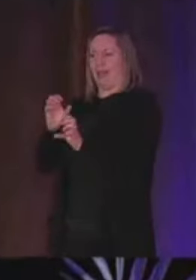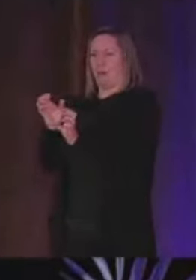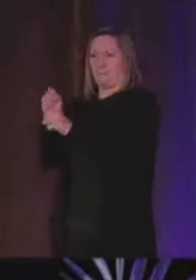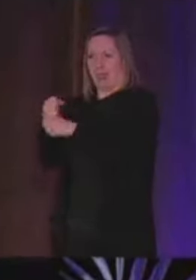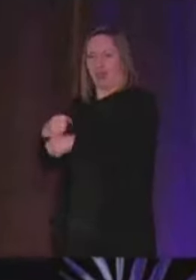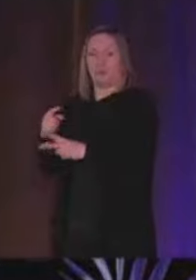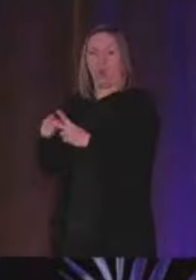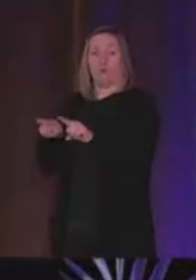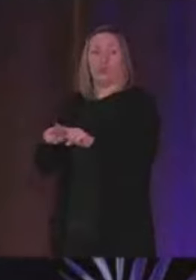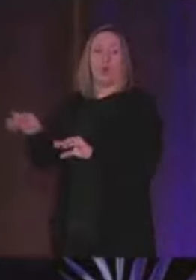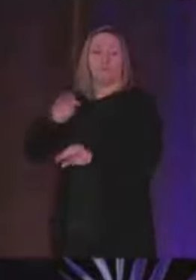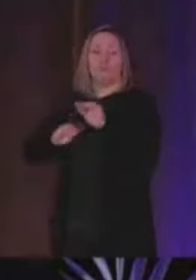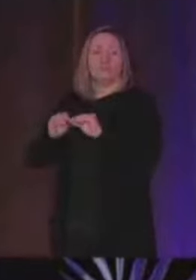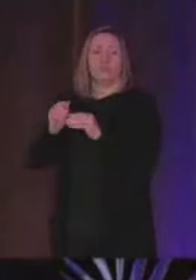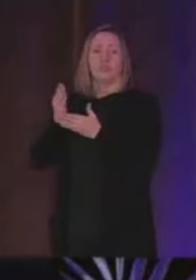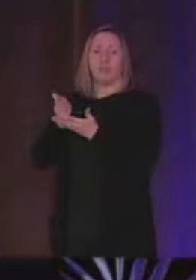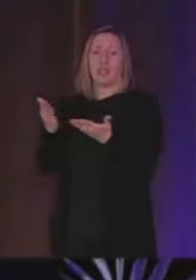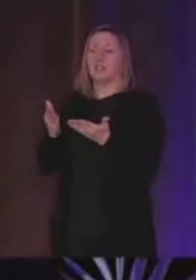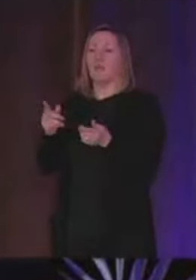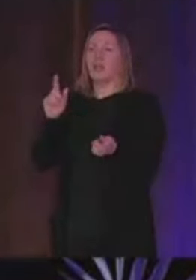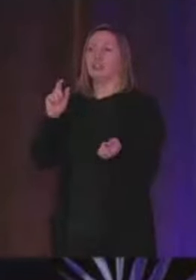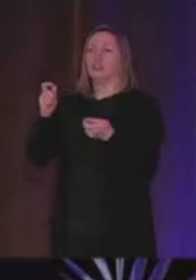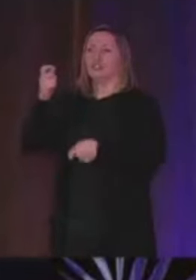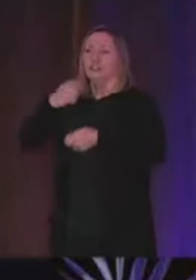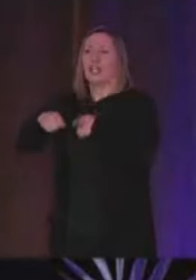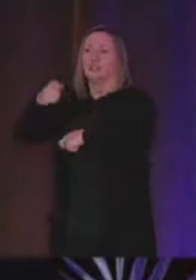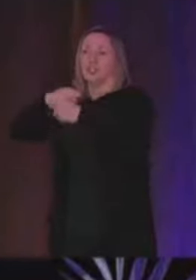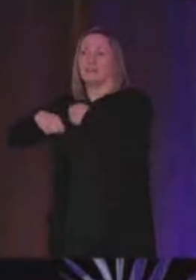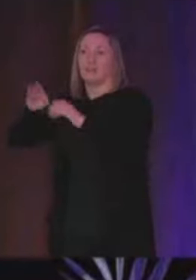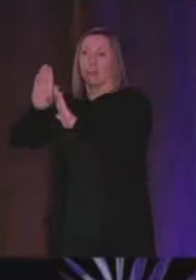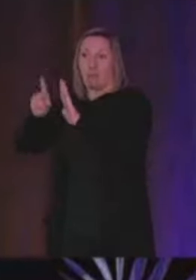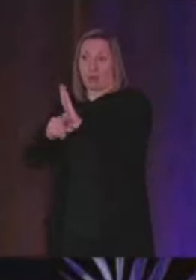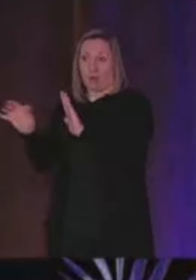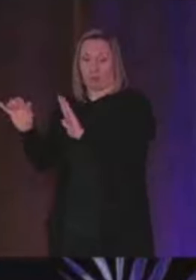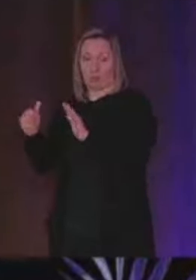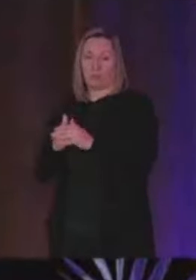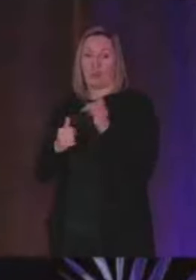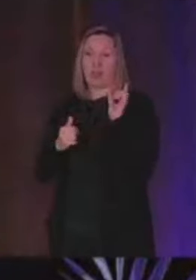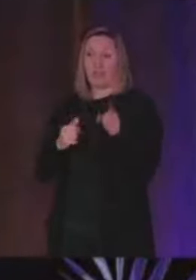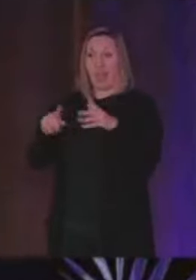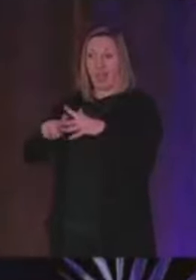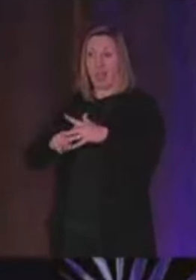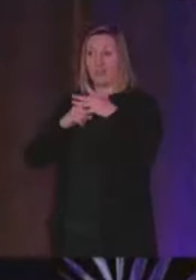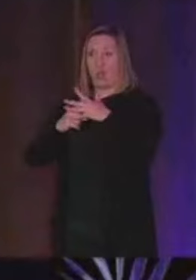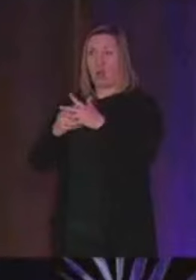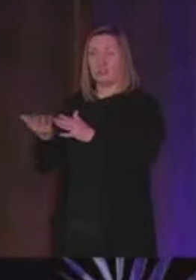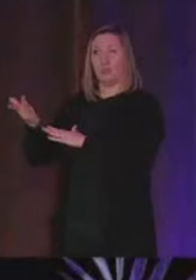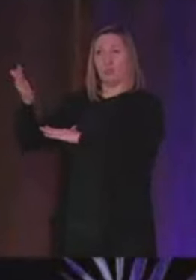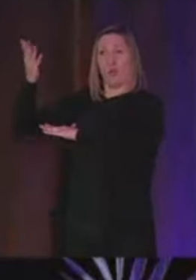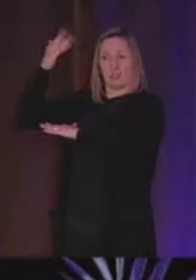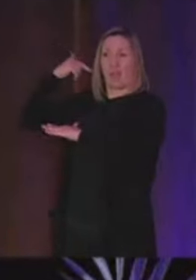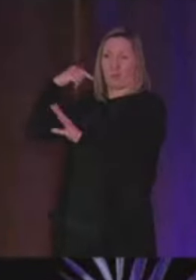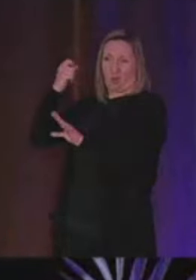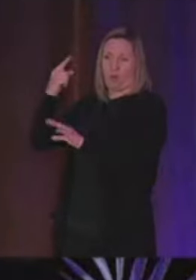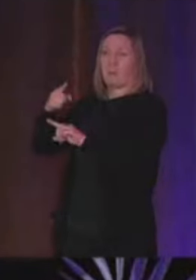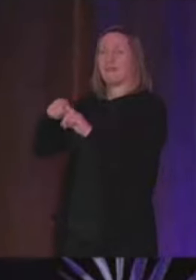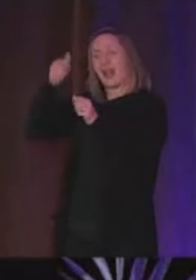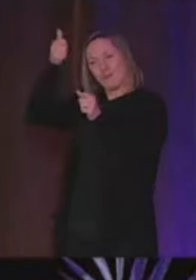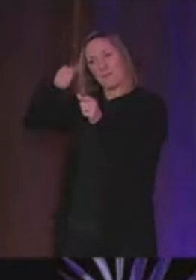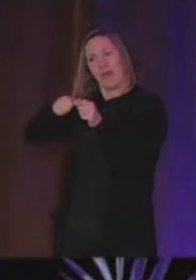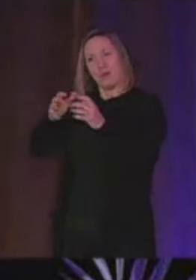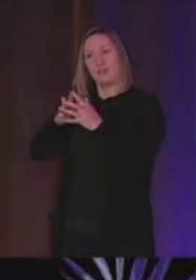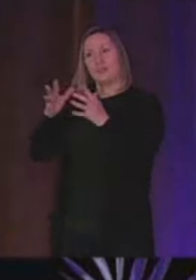some assets and changing the background. This launch was a long time ago already, but I do remember there was a